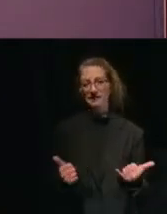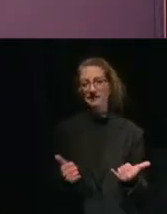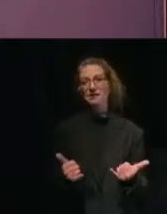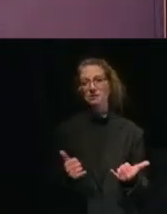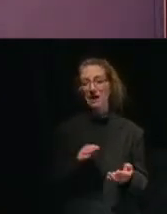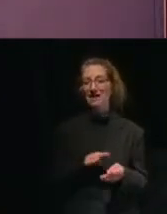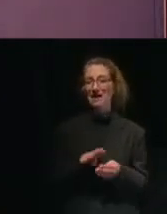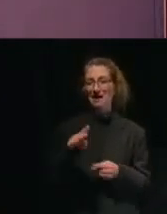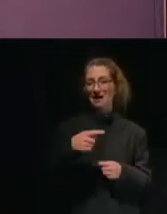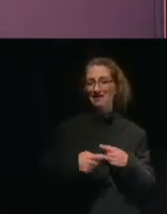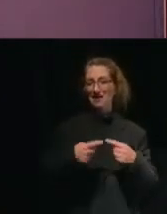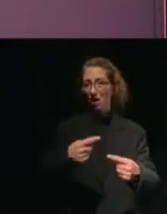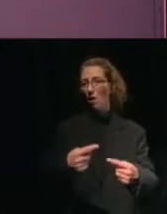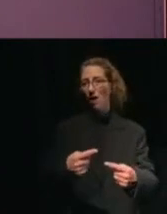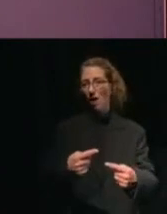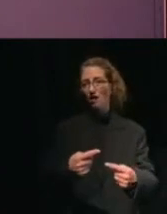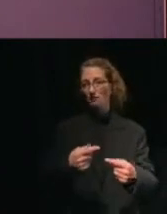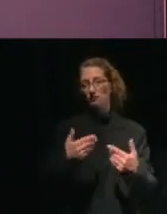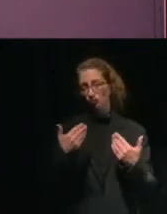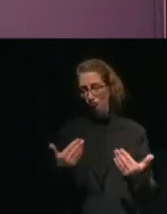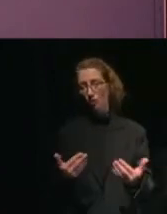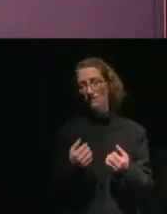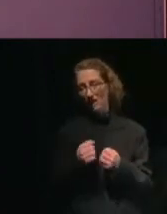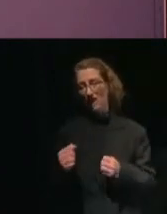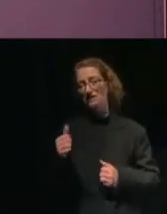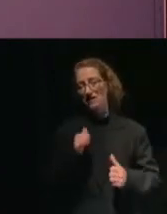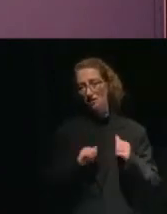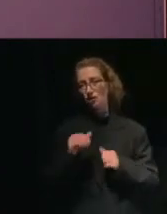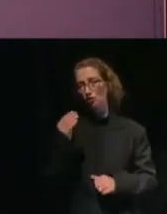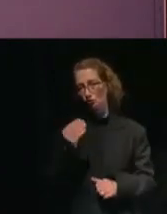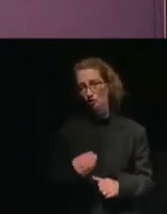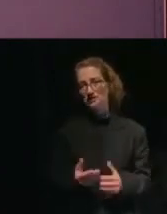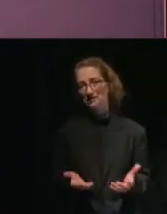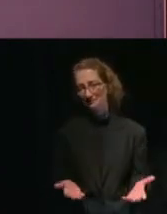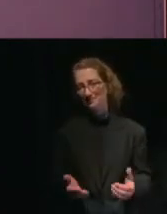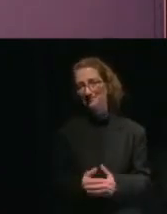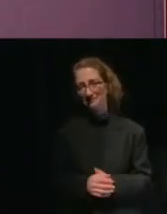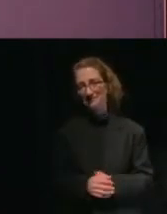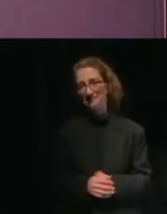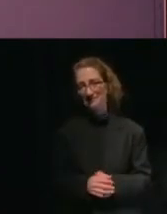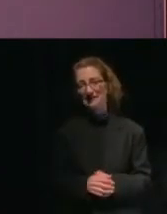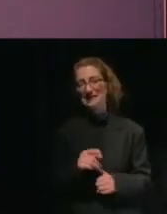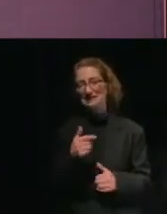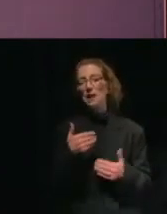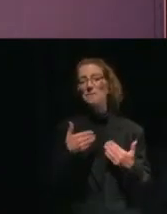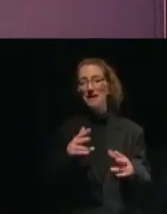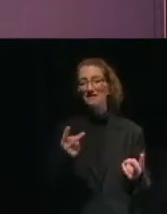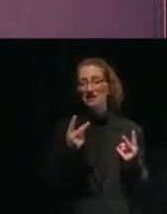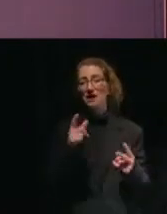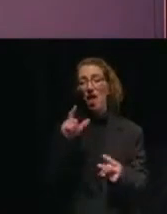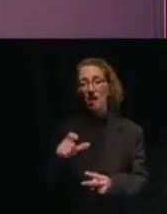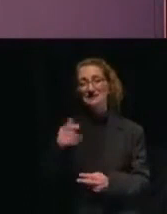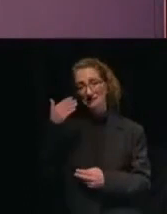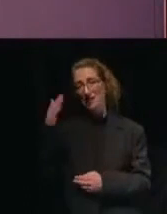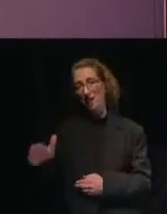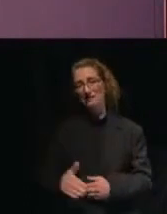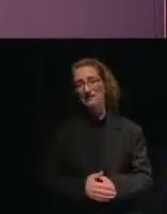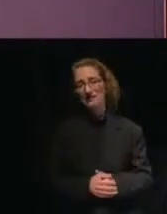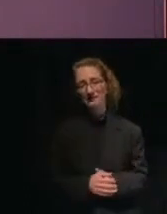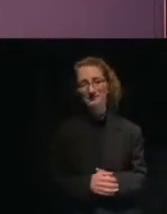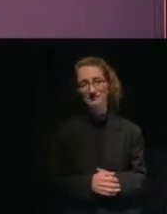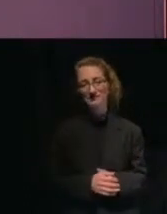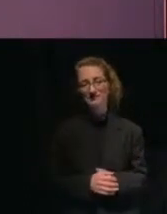But one's origin and one's psychological resiliency to deal with the uncertainties are a big part of being able to persist in the independent performing arts.